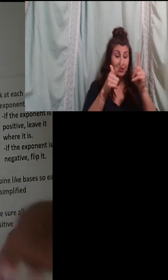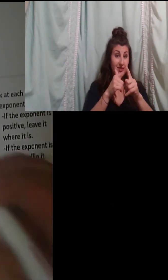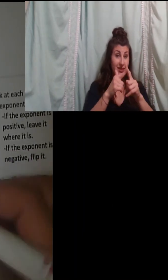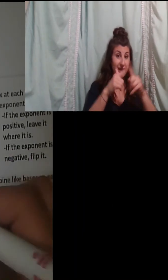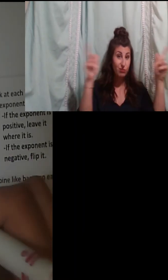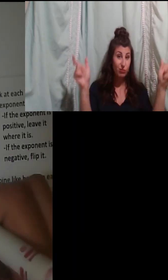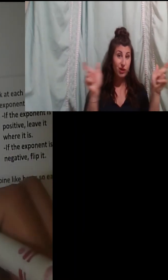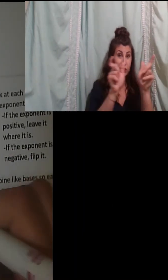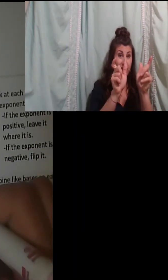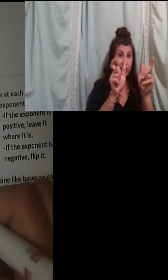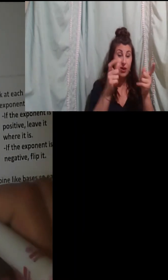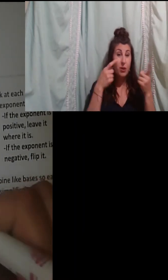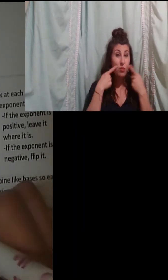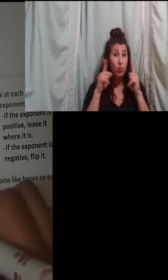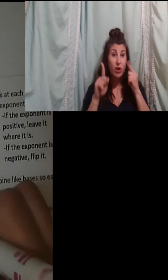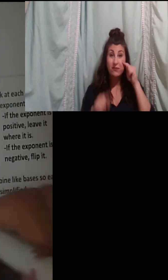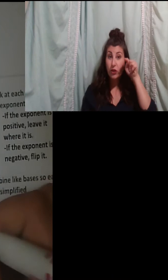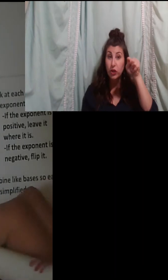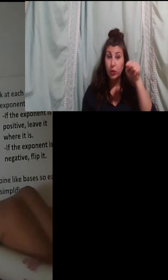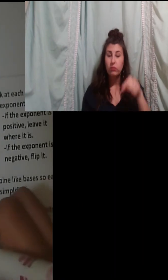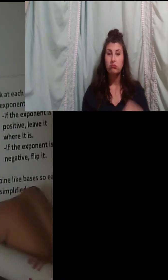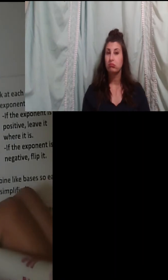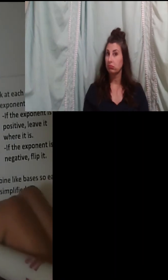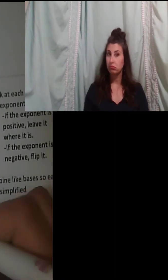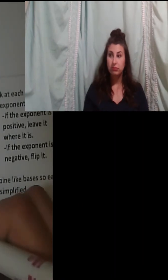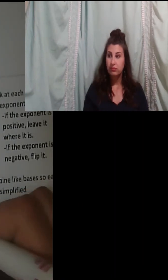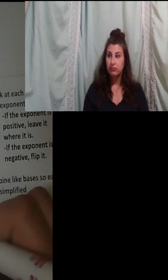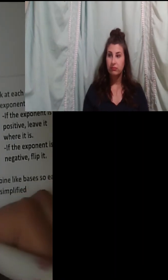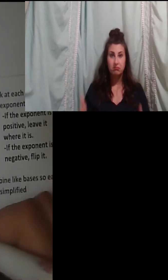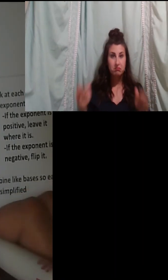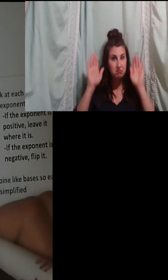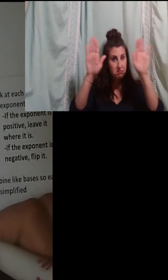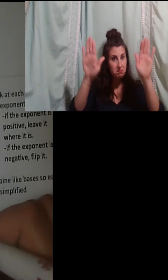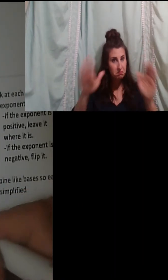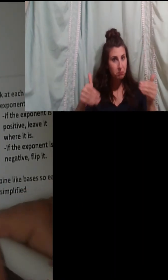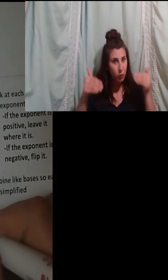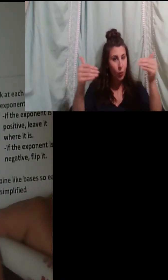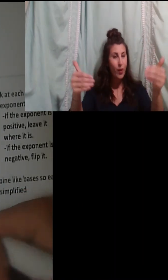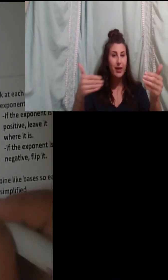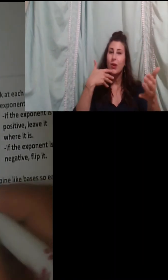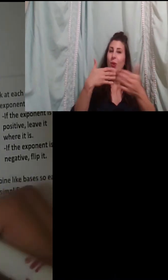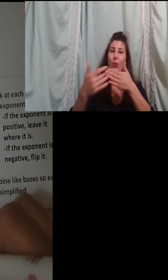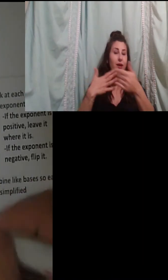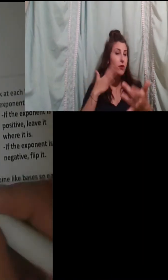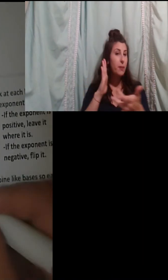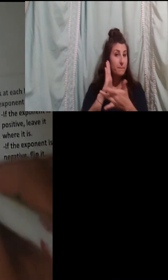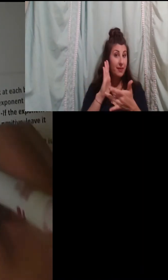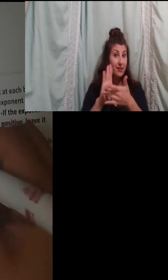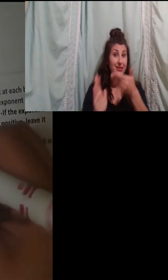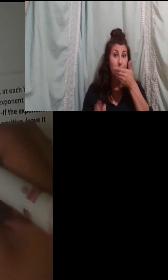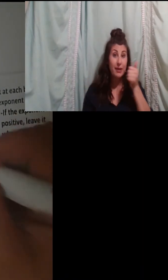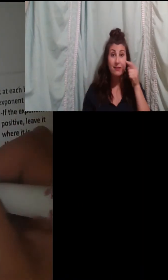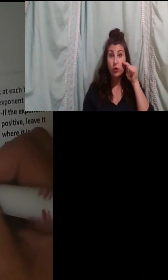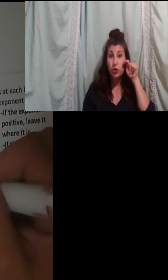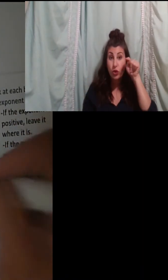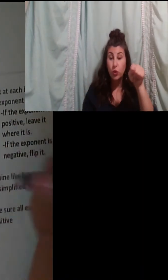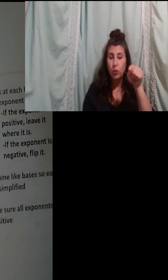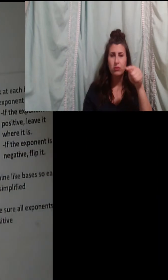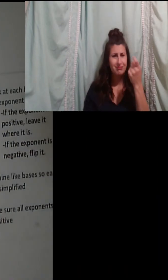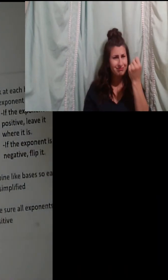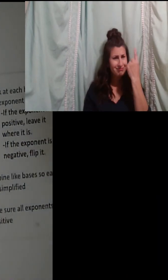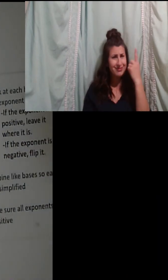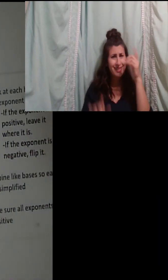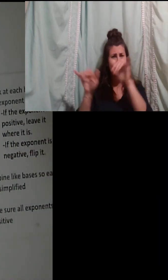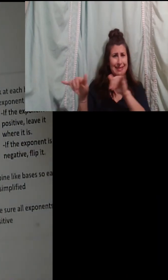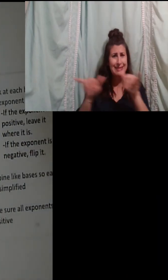individually, and then putting them together works best for you, go for it. Whichever way is better for you. You